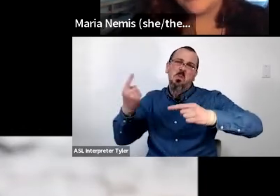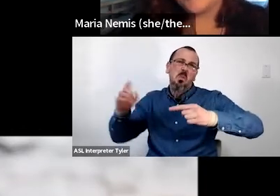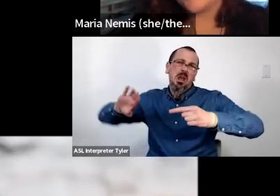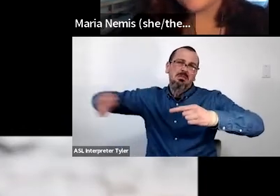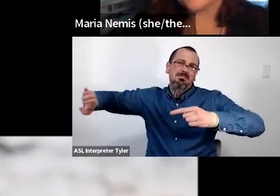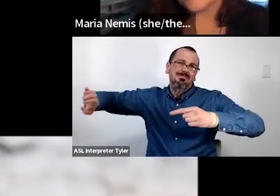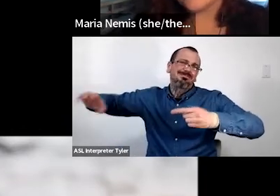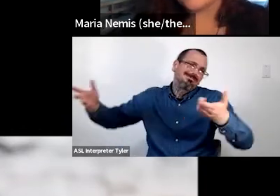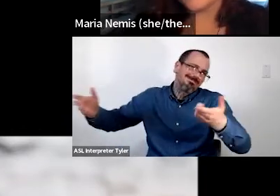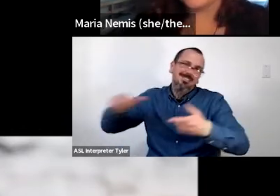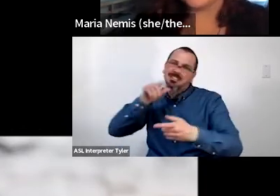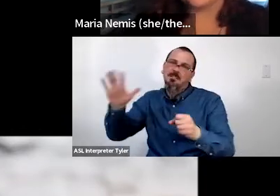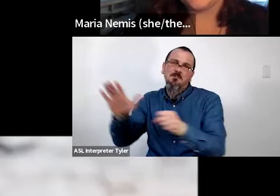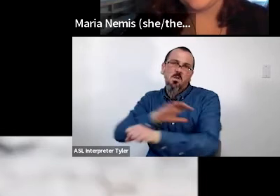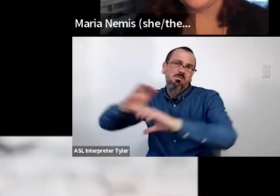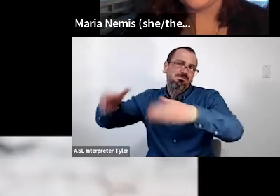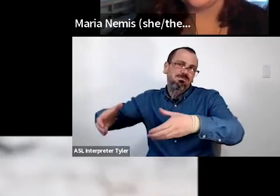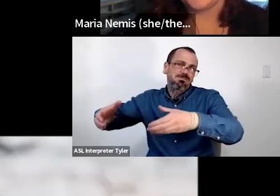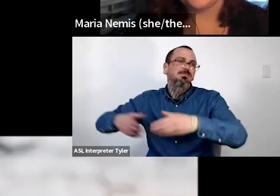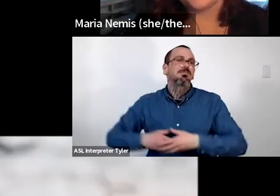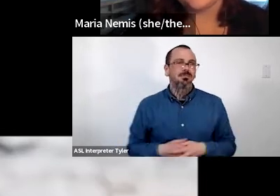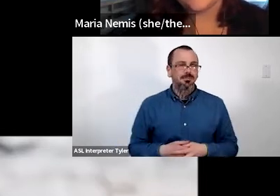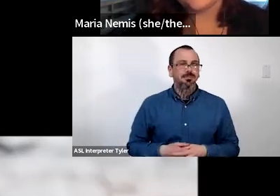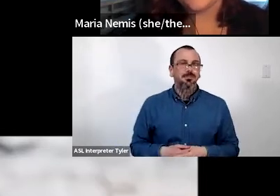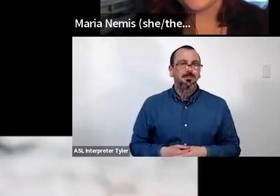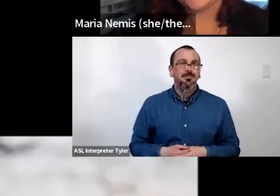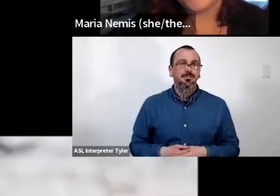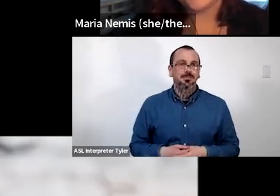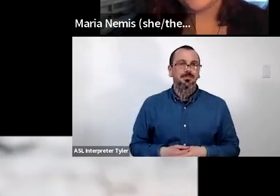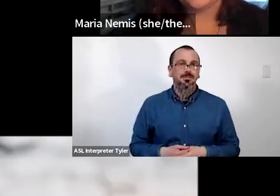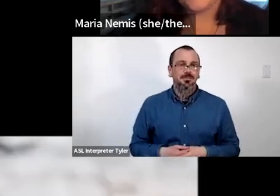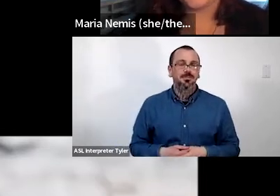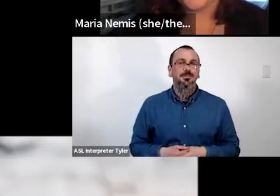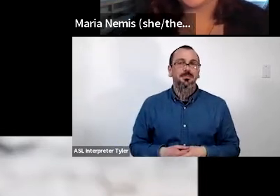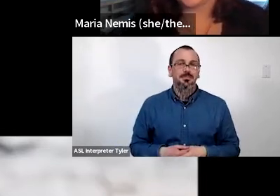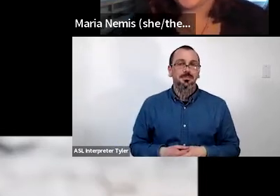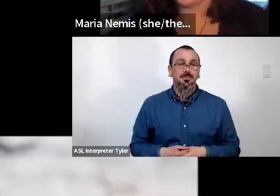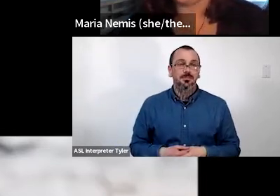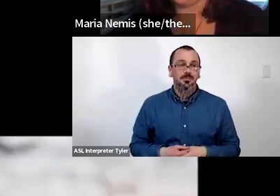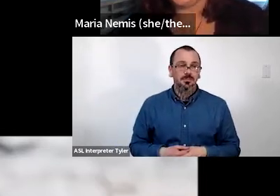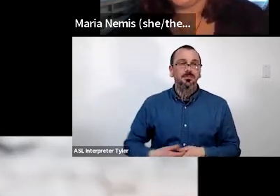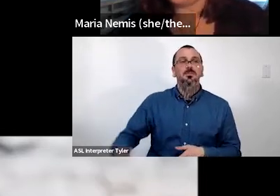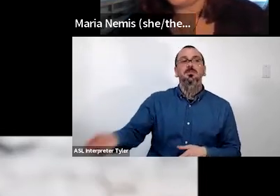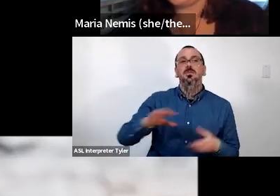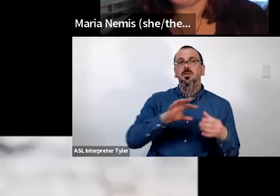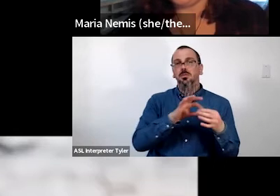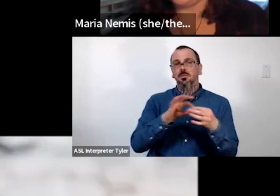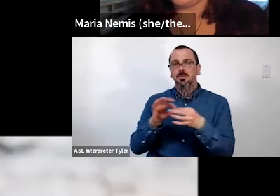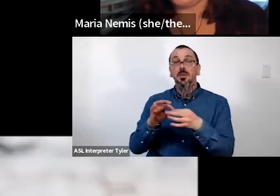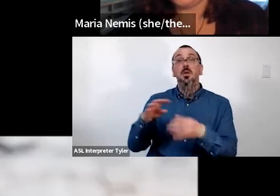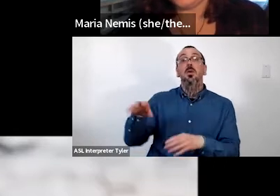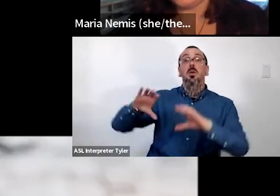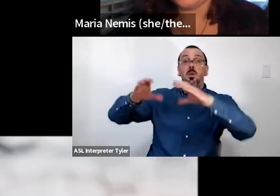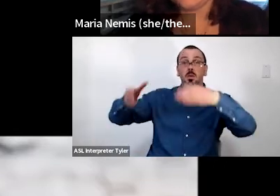attrition in this part of the survey. Almost 40% of the gender minority cohort had dropped out